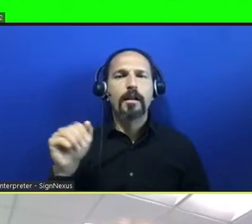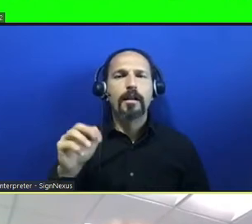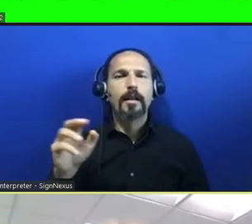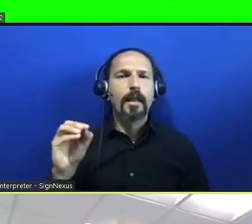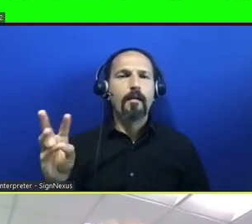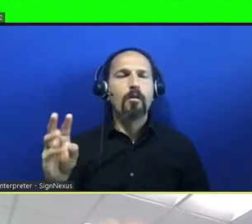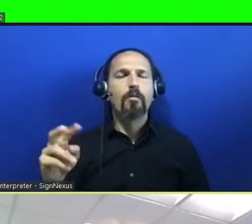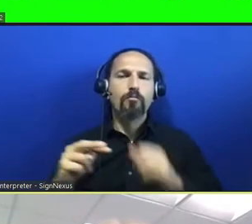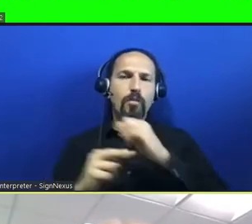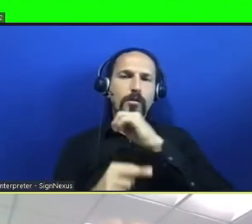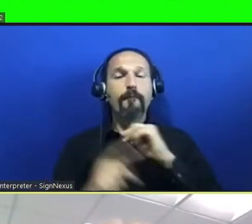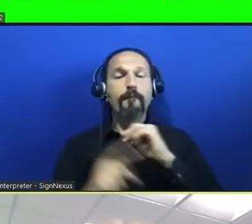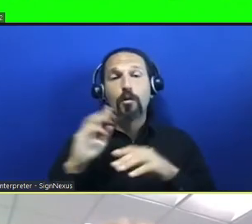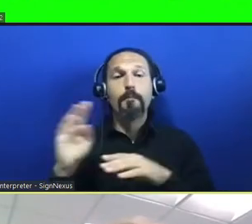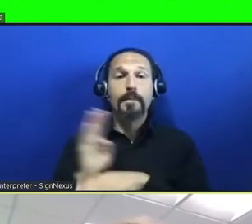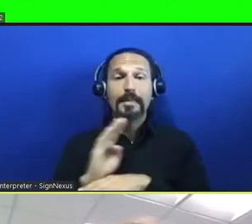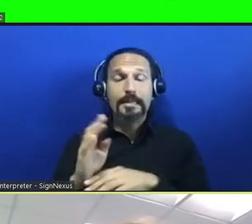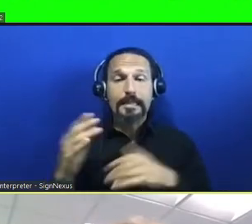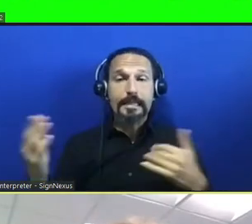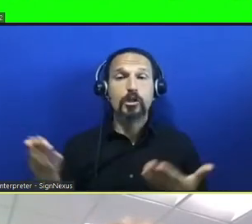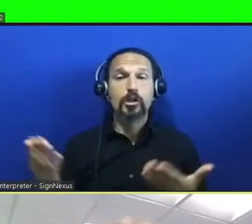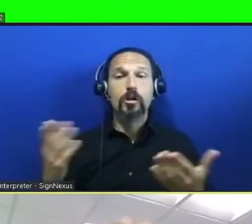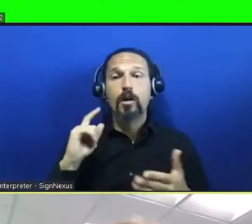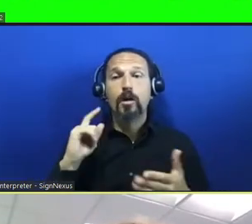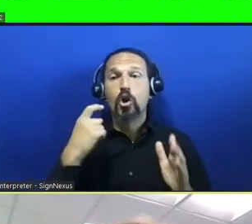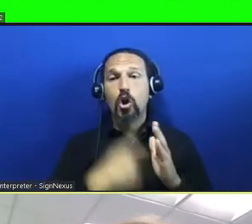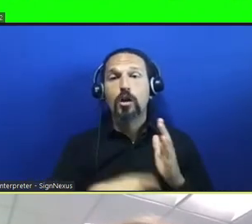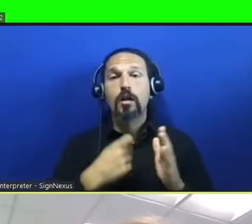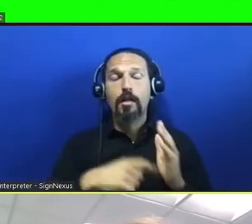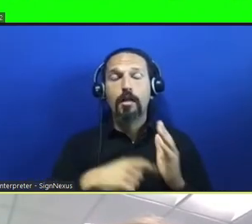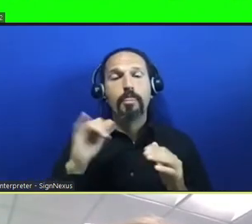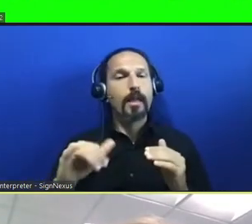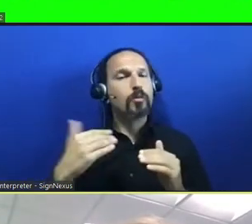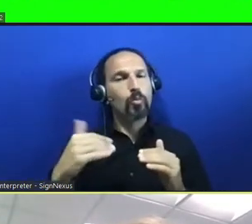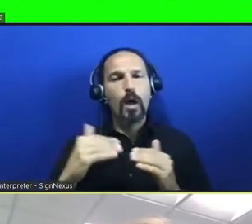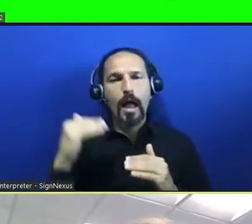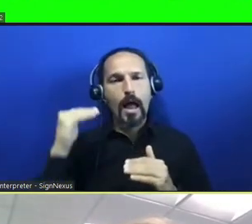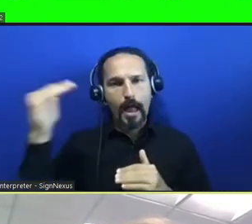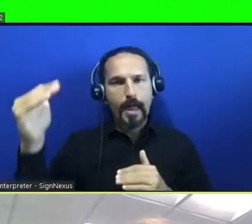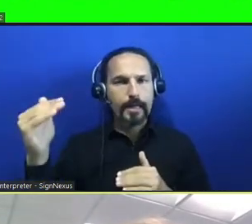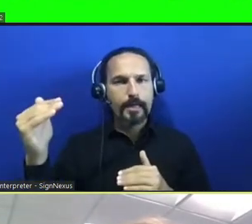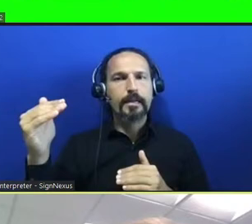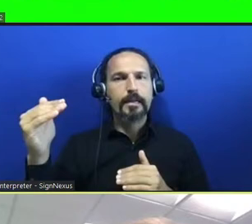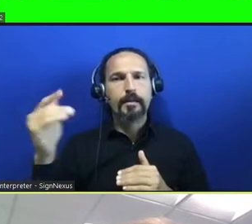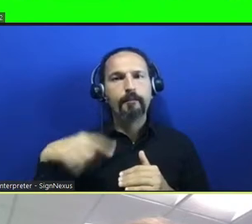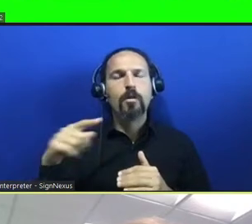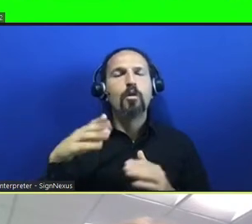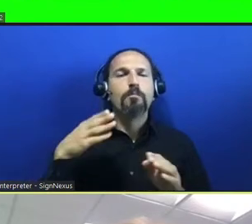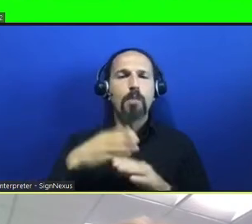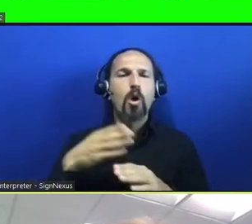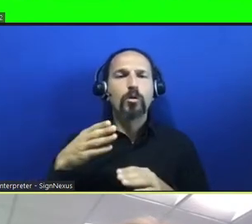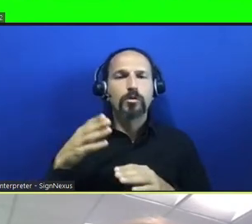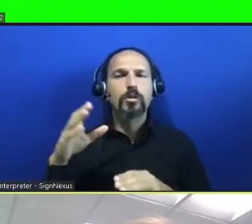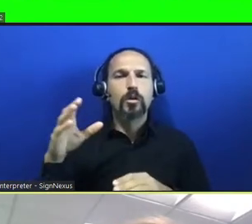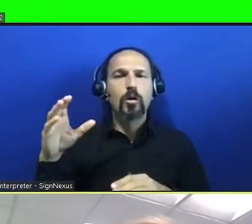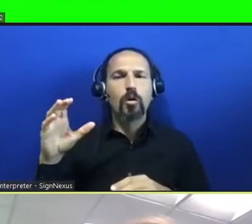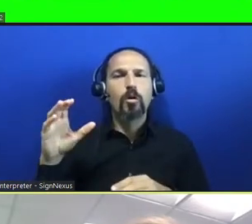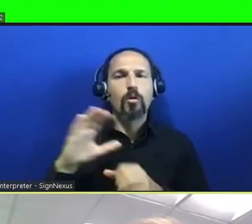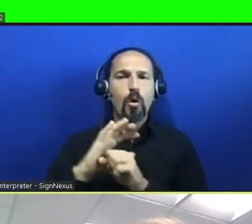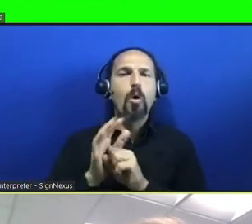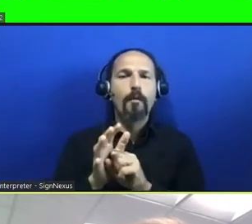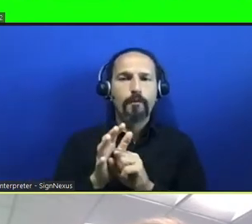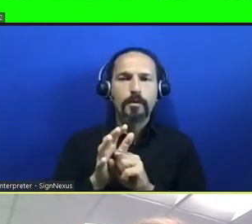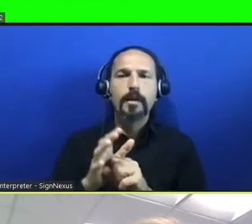up for businesses here the course of doing business is extremely high uh especially post covet or I would say in the